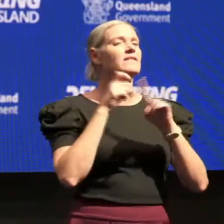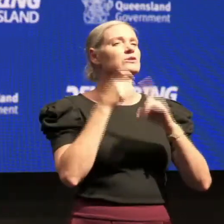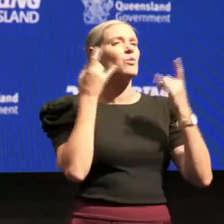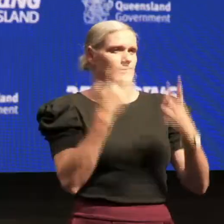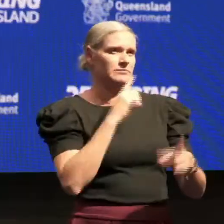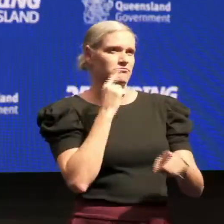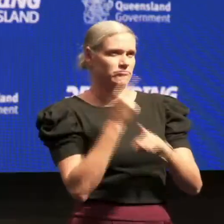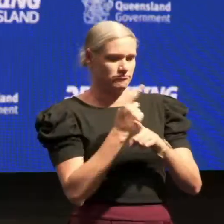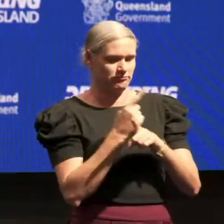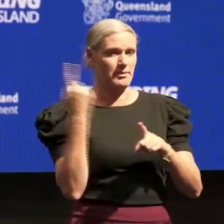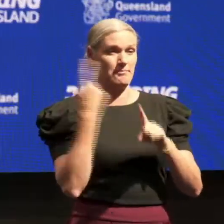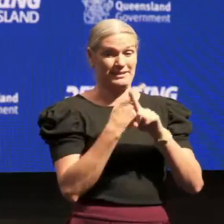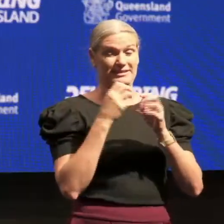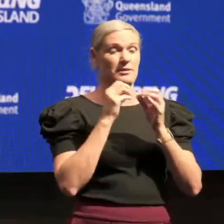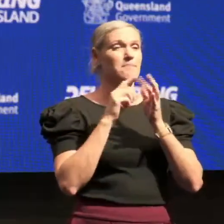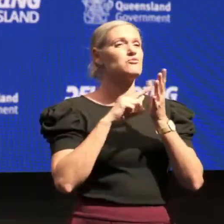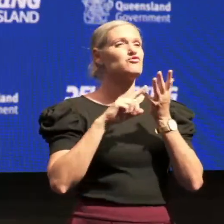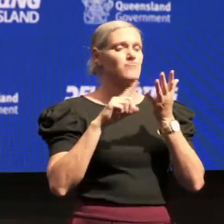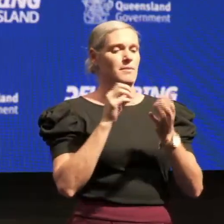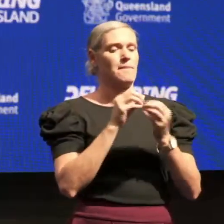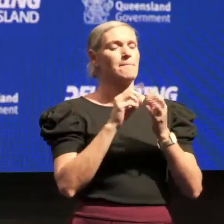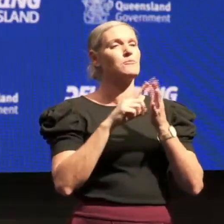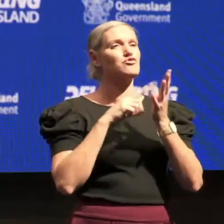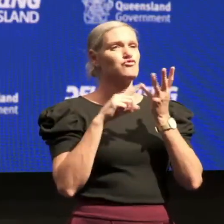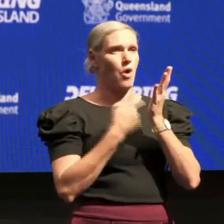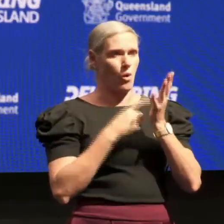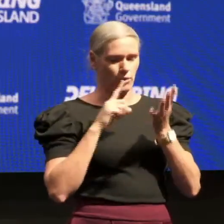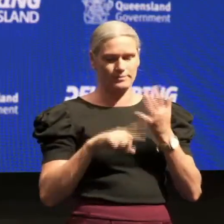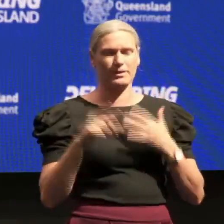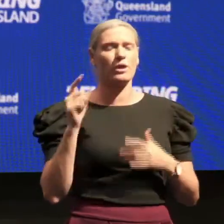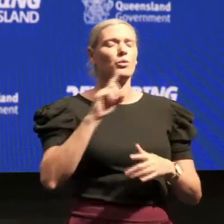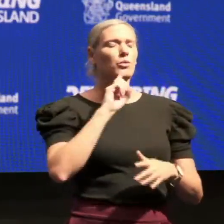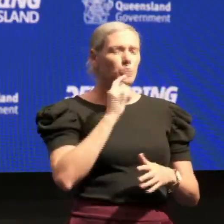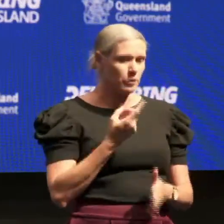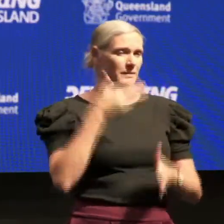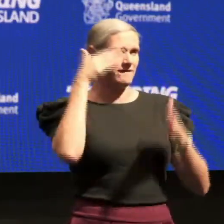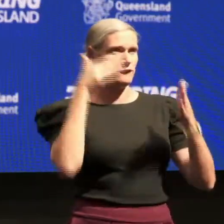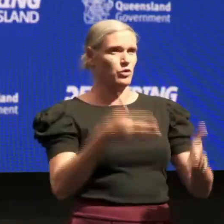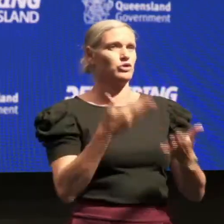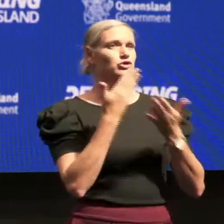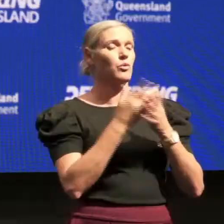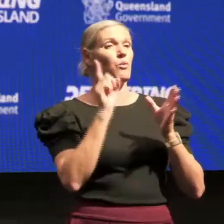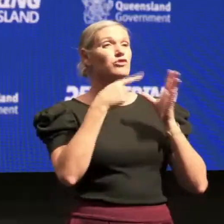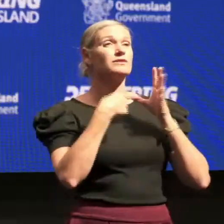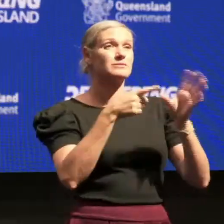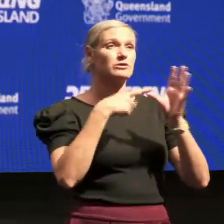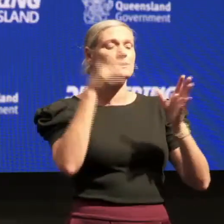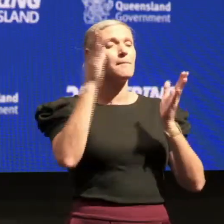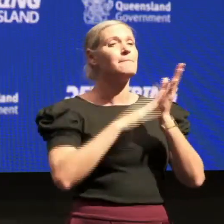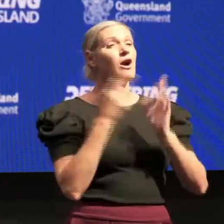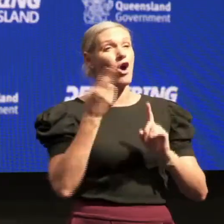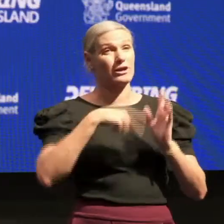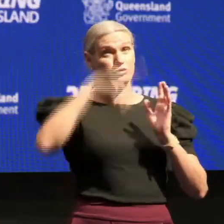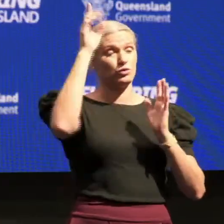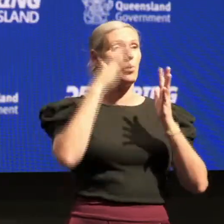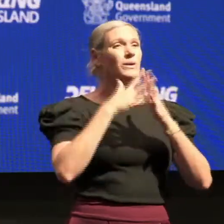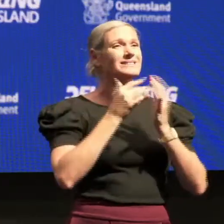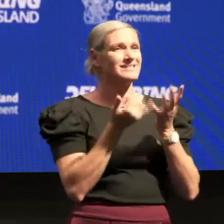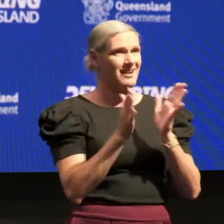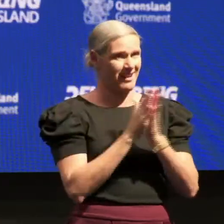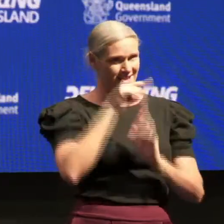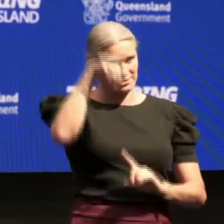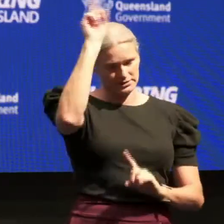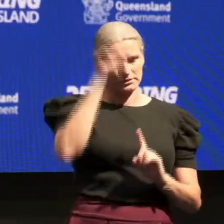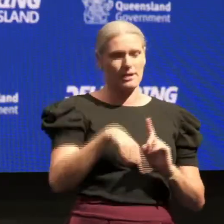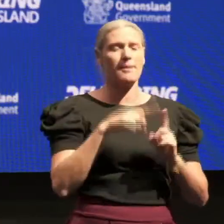and also the Bureau, will remain focused on response around that Mackay Whitsundays area, but we'll also be